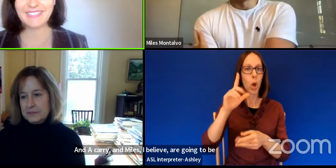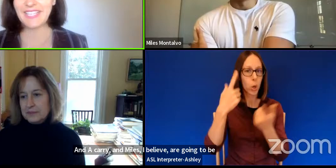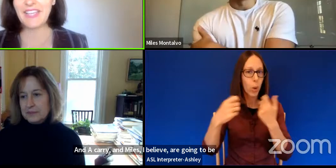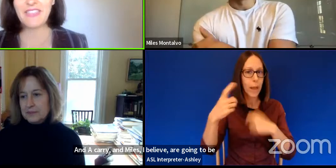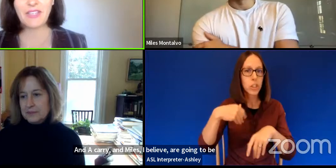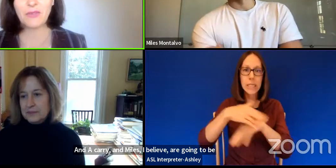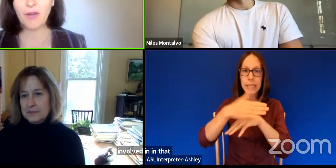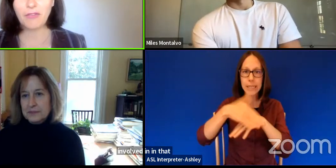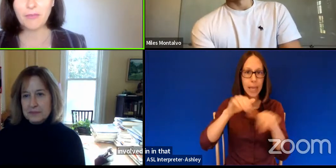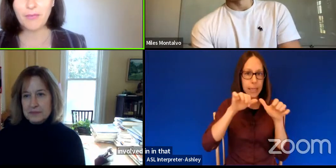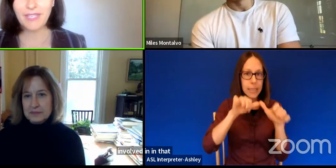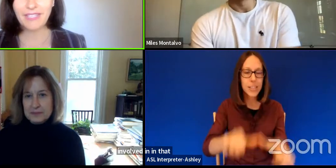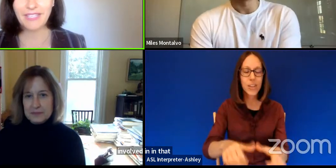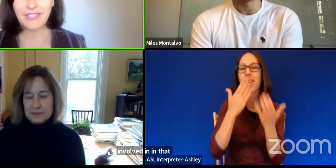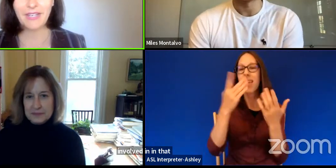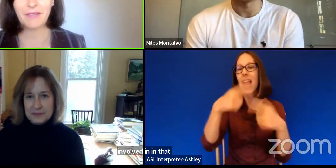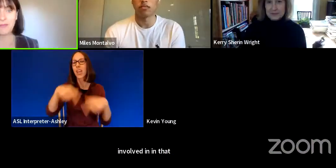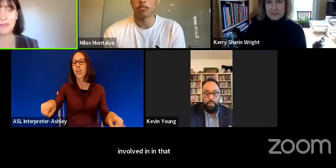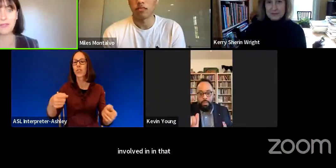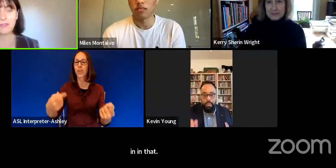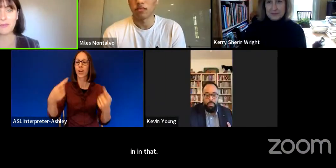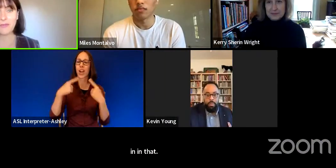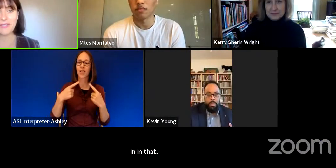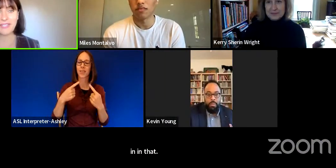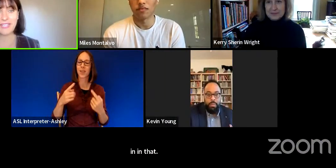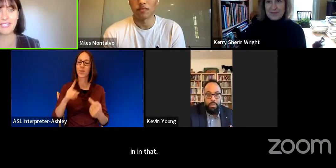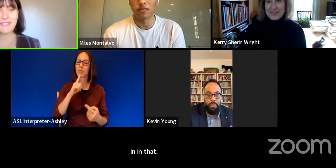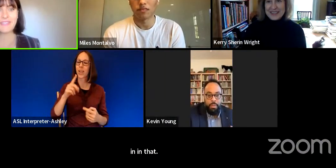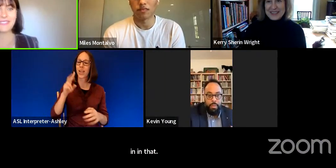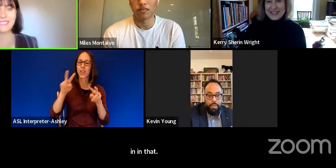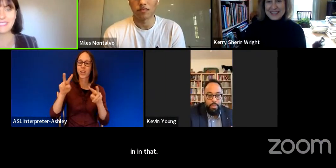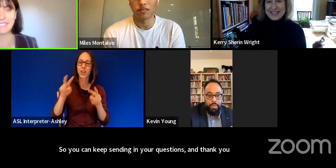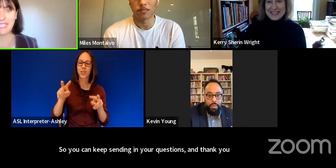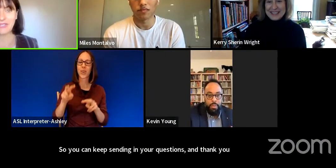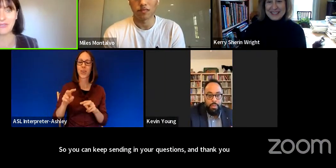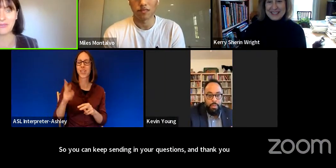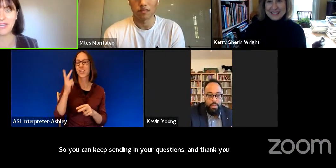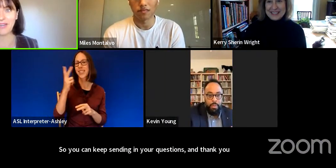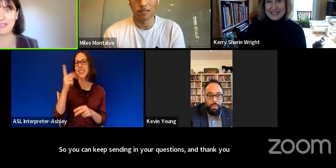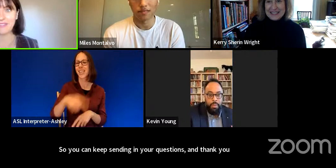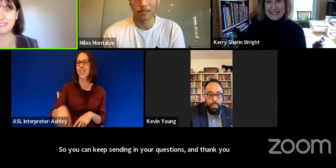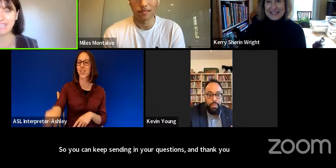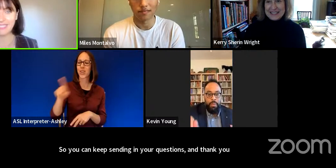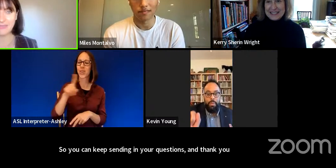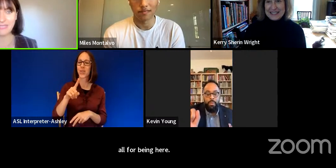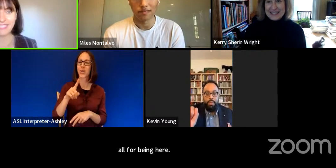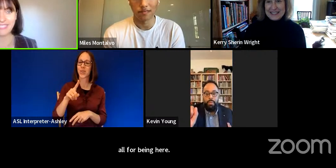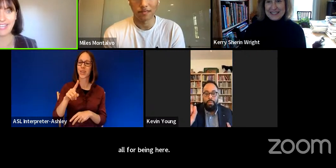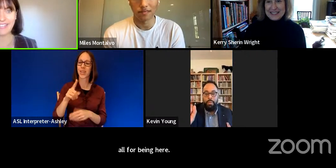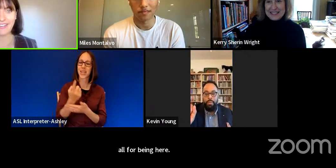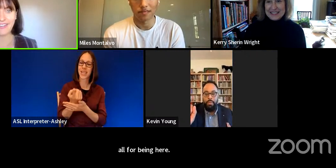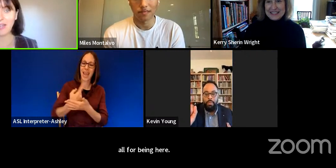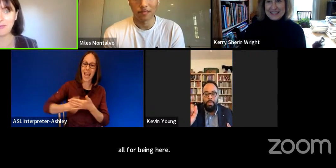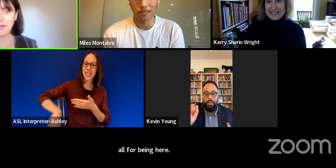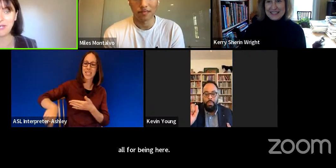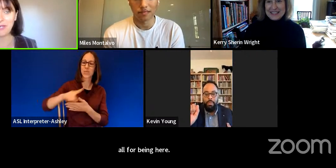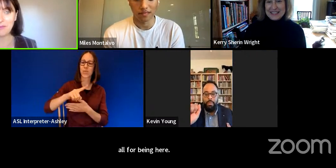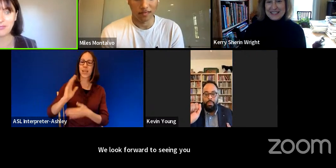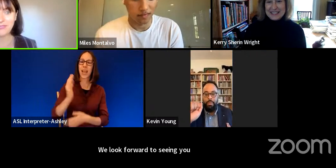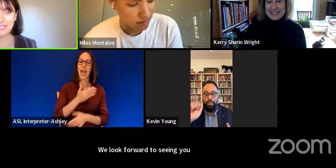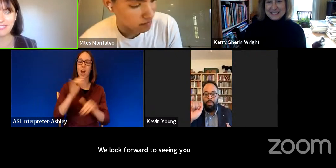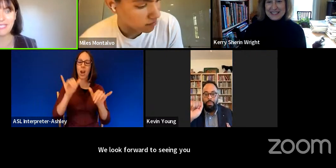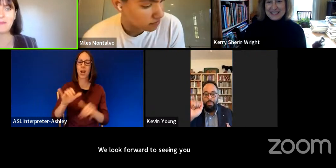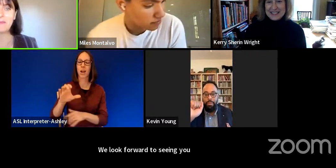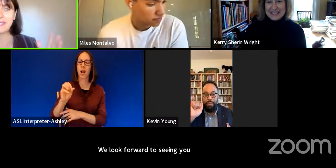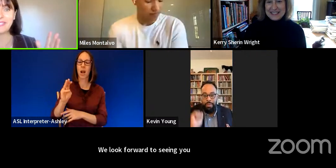and thank you all for being here. We look forward to seeing you, uh, next week at our Common Hour